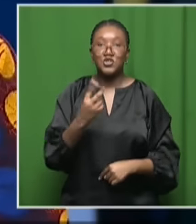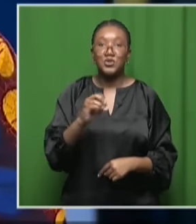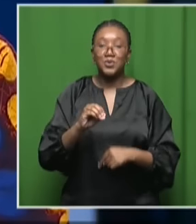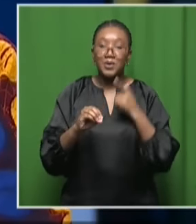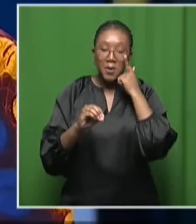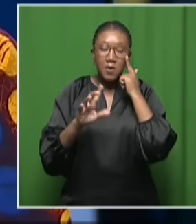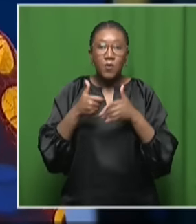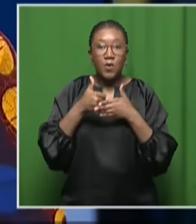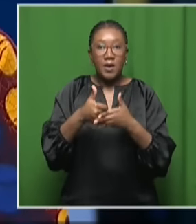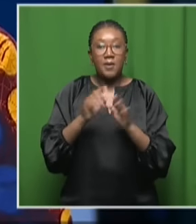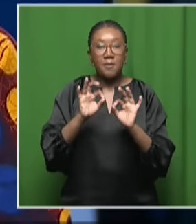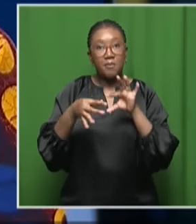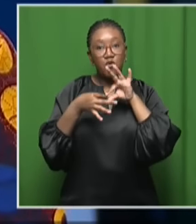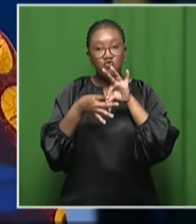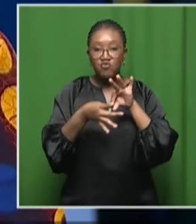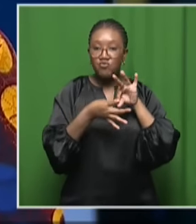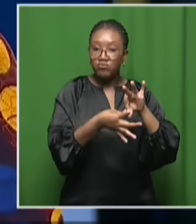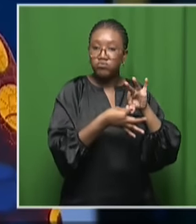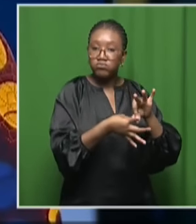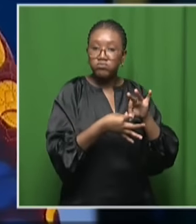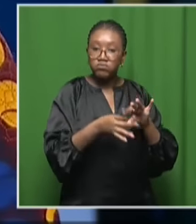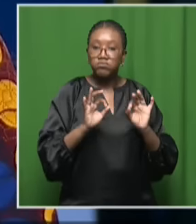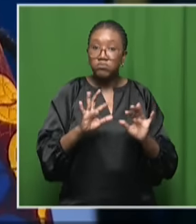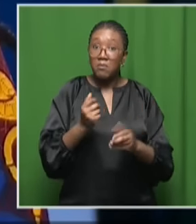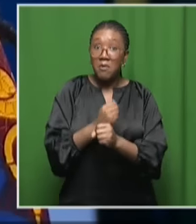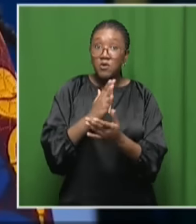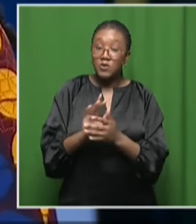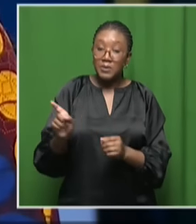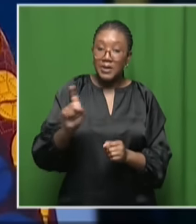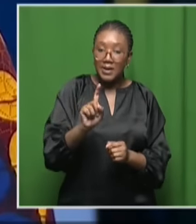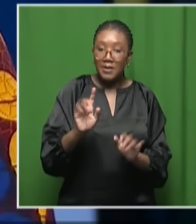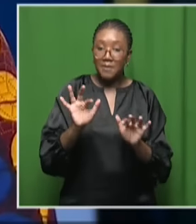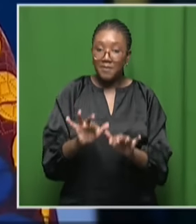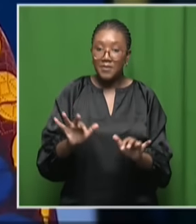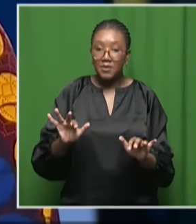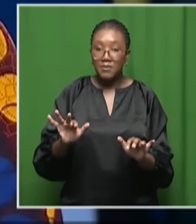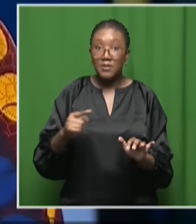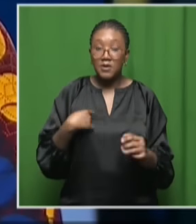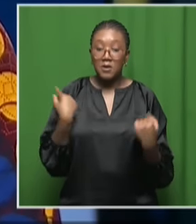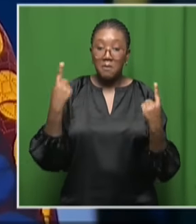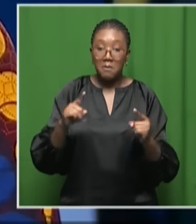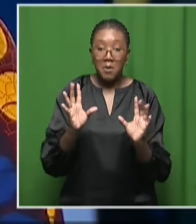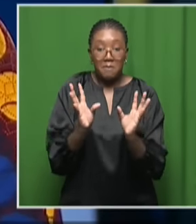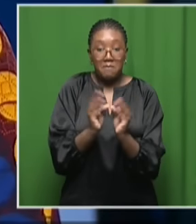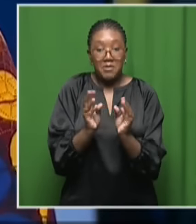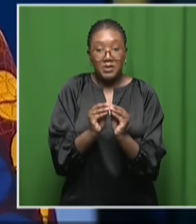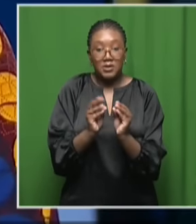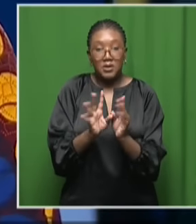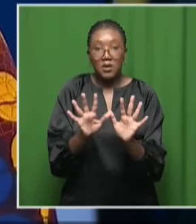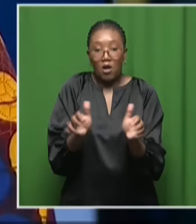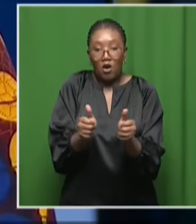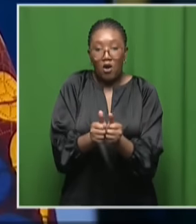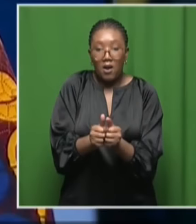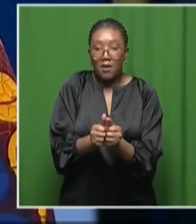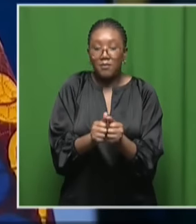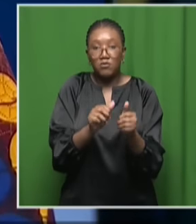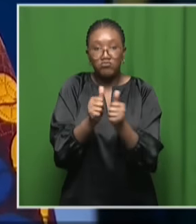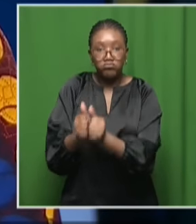grease kind of the wheels and to ensure that people would be coming into this meeting with the collaborative,